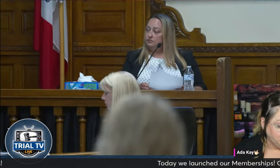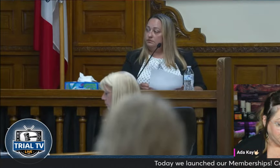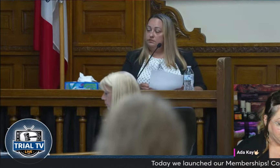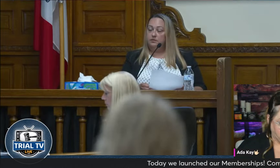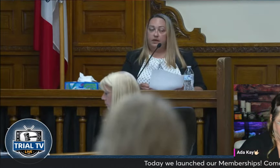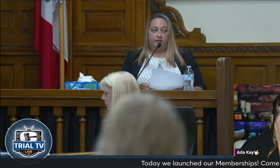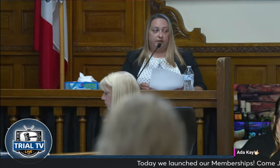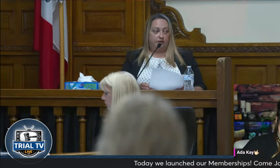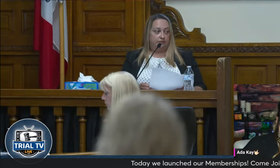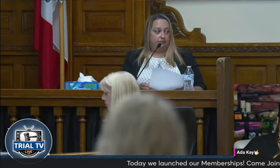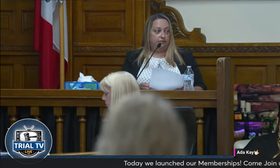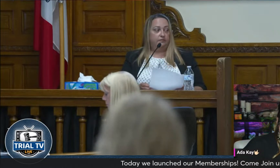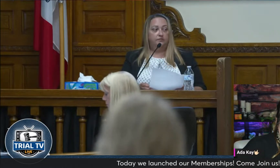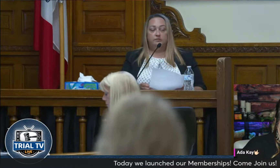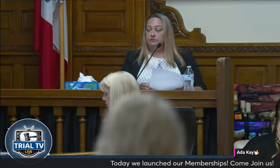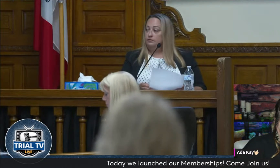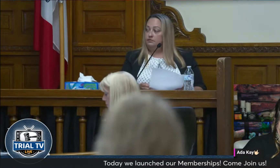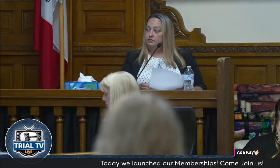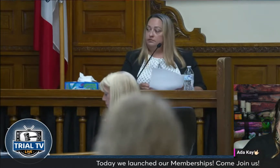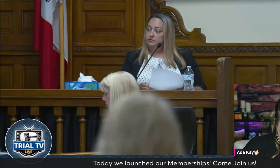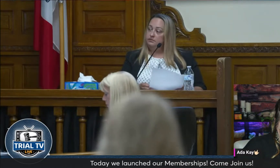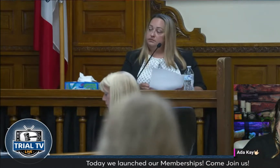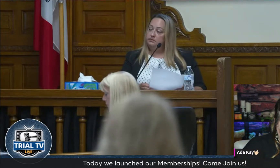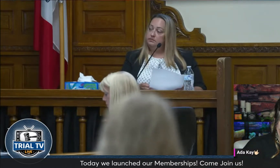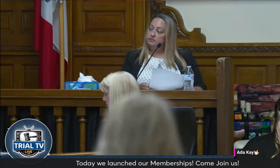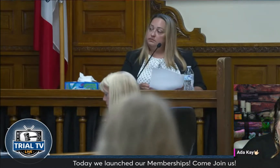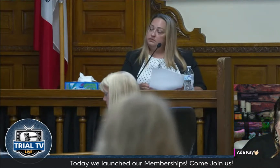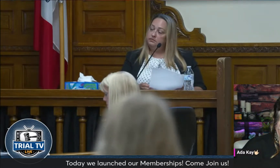are you? I am not.